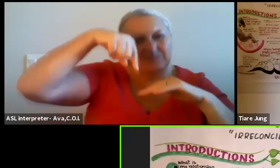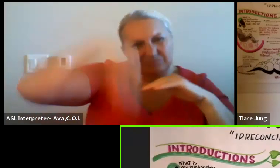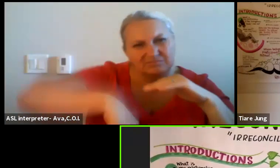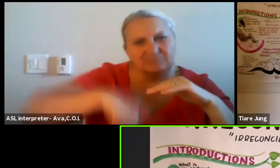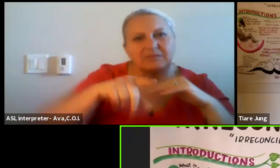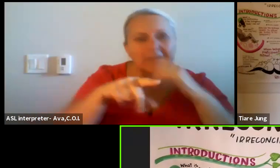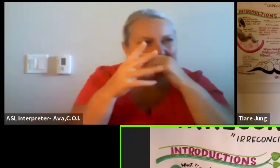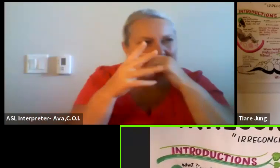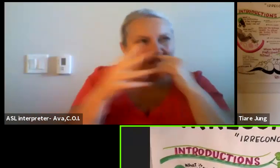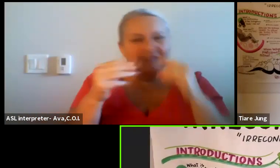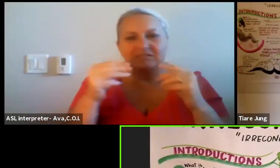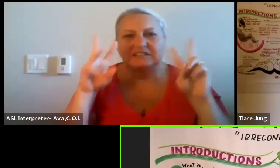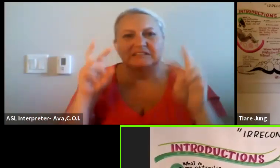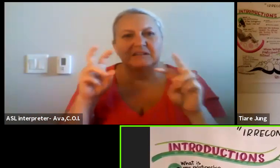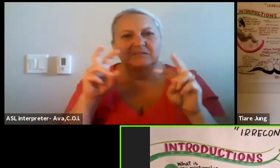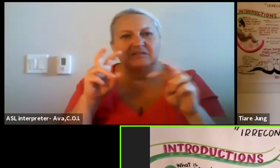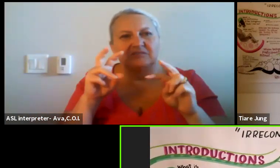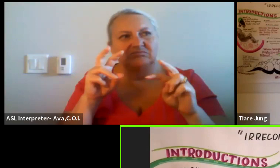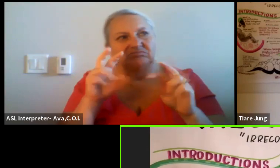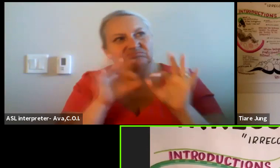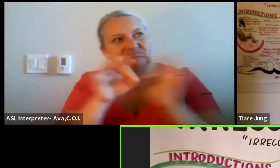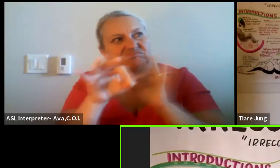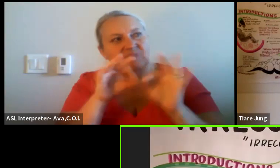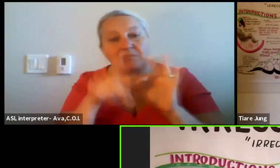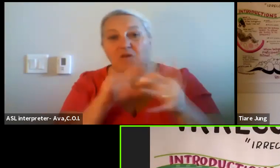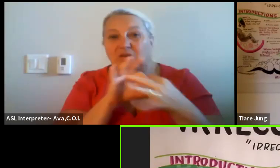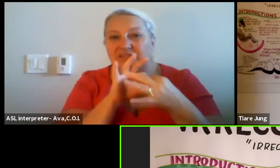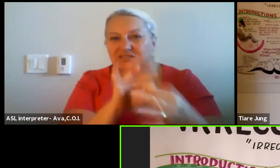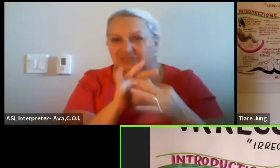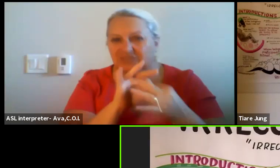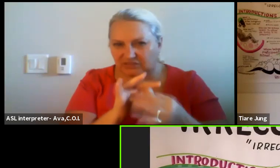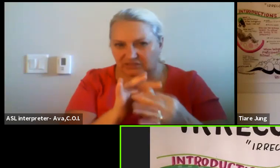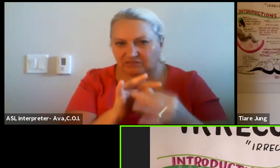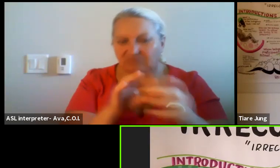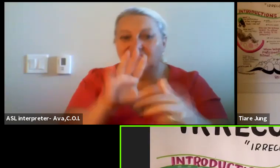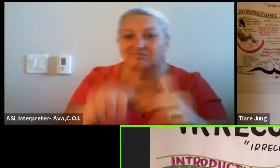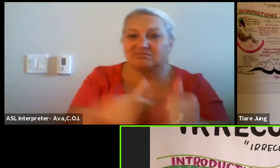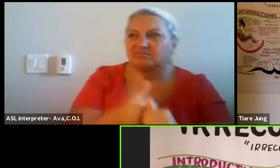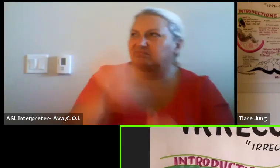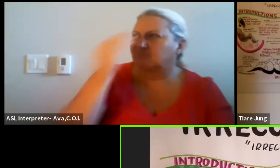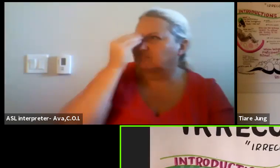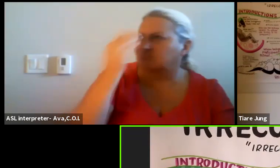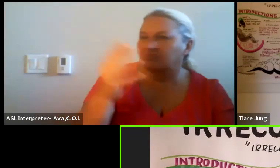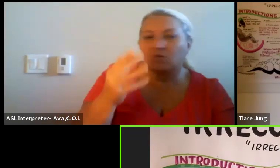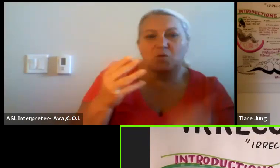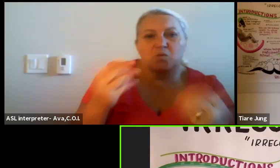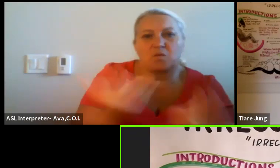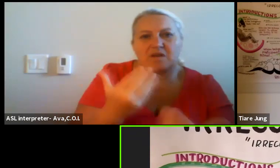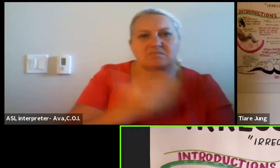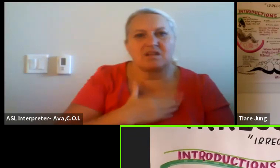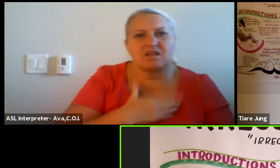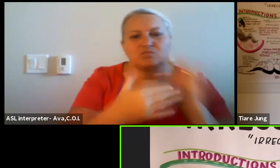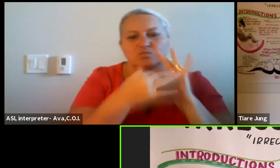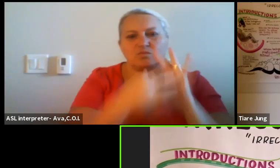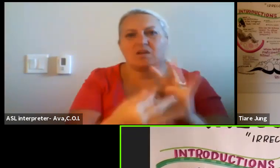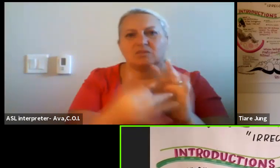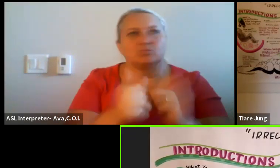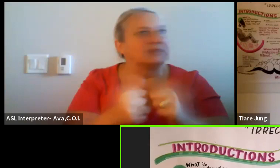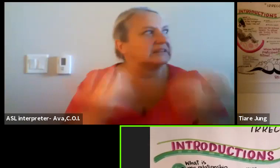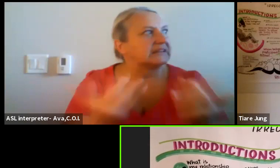about connection. So the question, what is my relationship to the Indigenous lands I'm